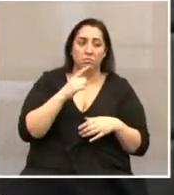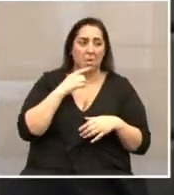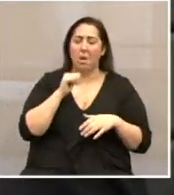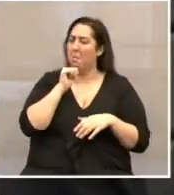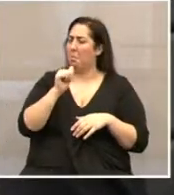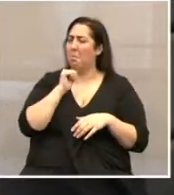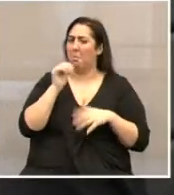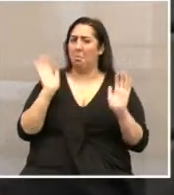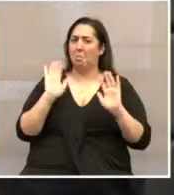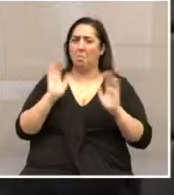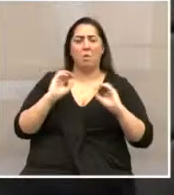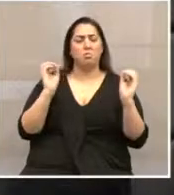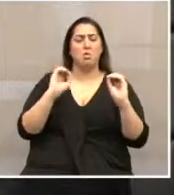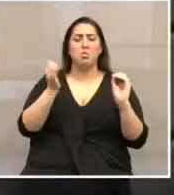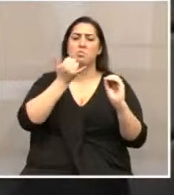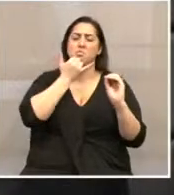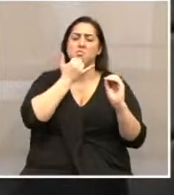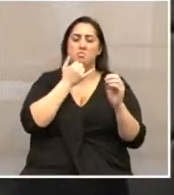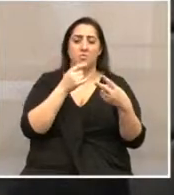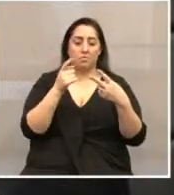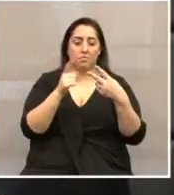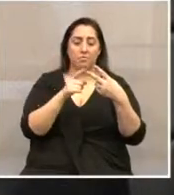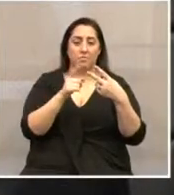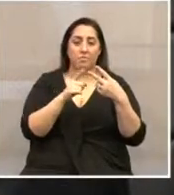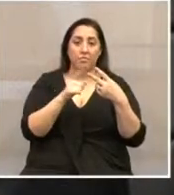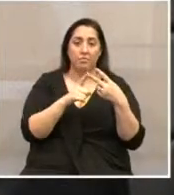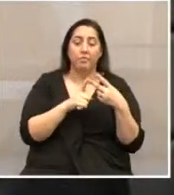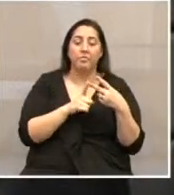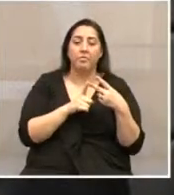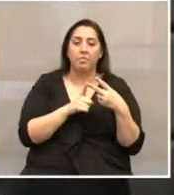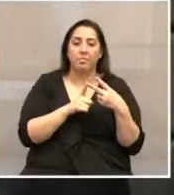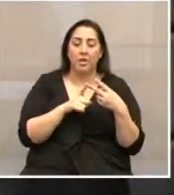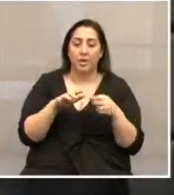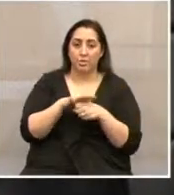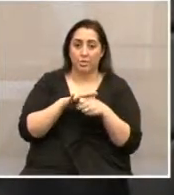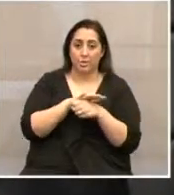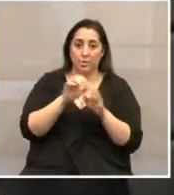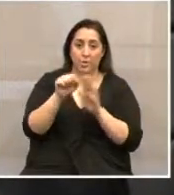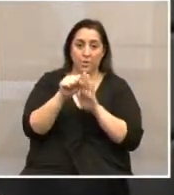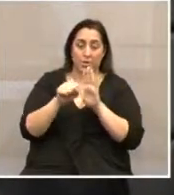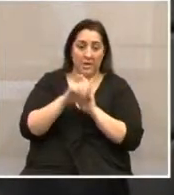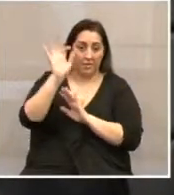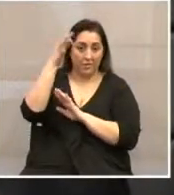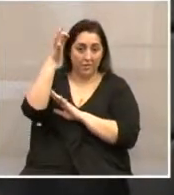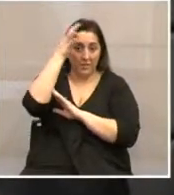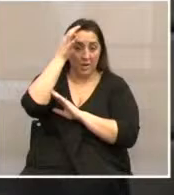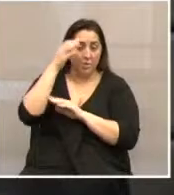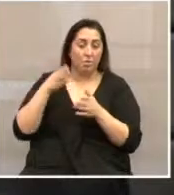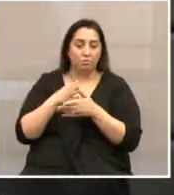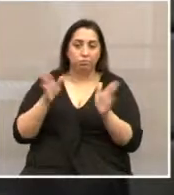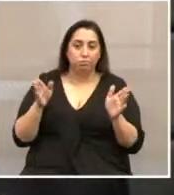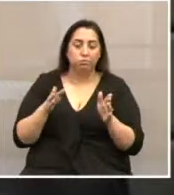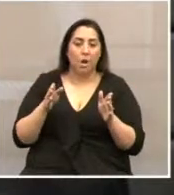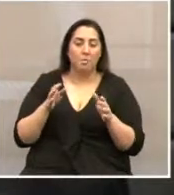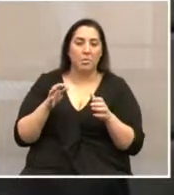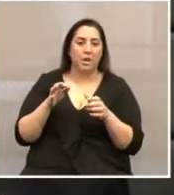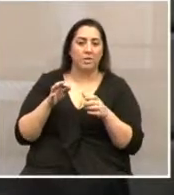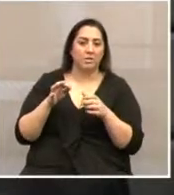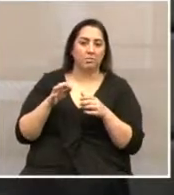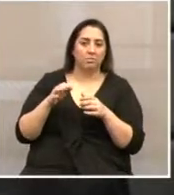at the very beginning. Number two, local, state, and federal, and public officials